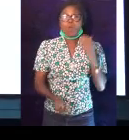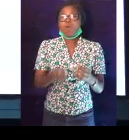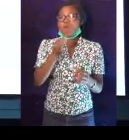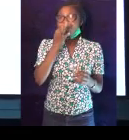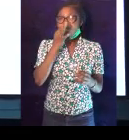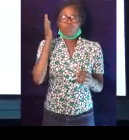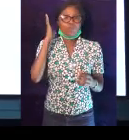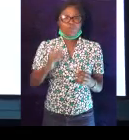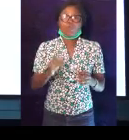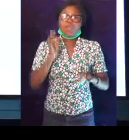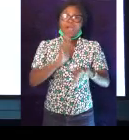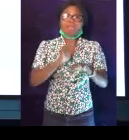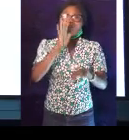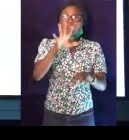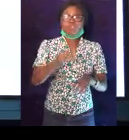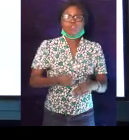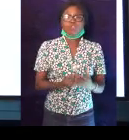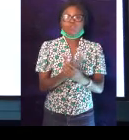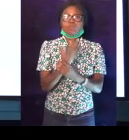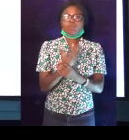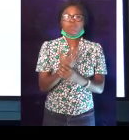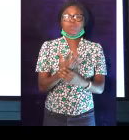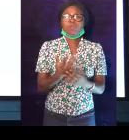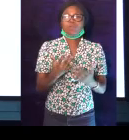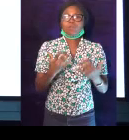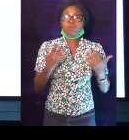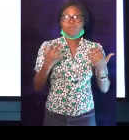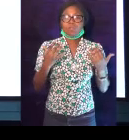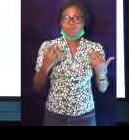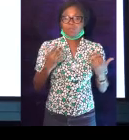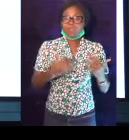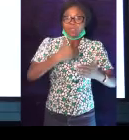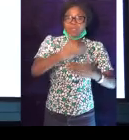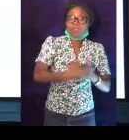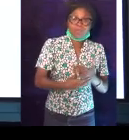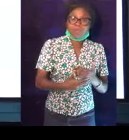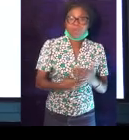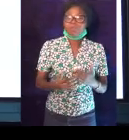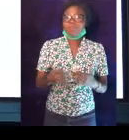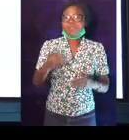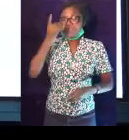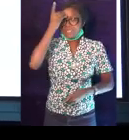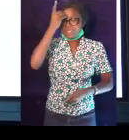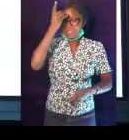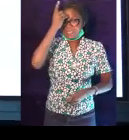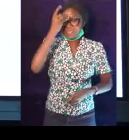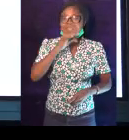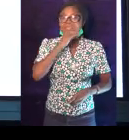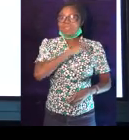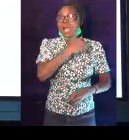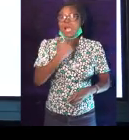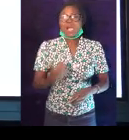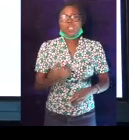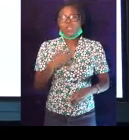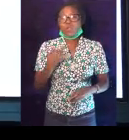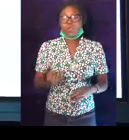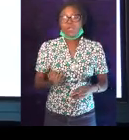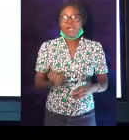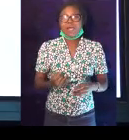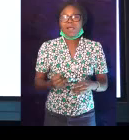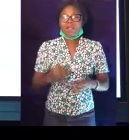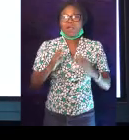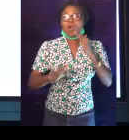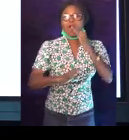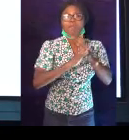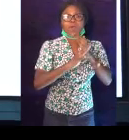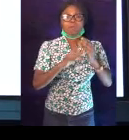poor feeding will really affect your growth. Next is disease. Say that, disease. Disease is another